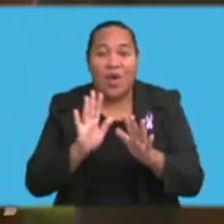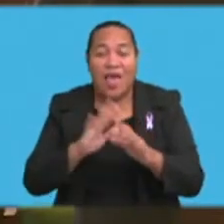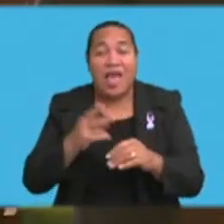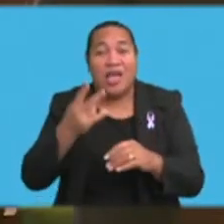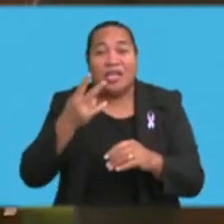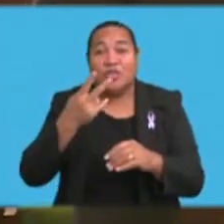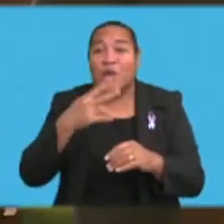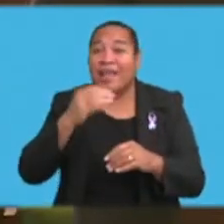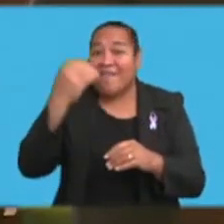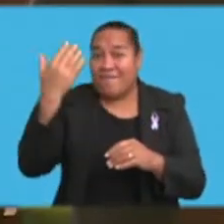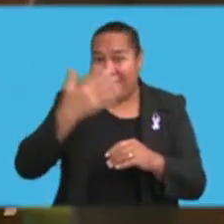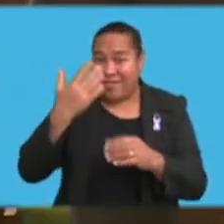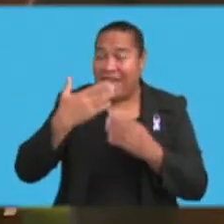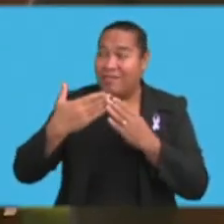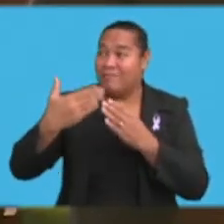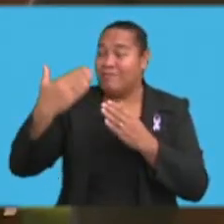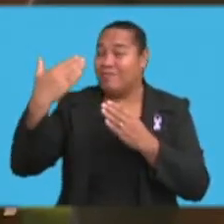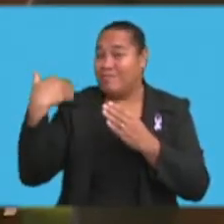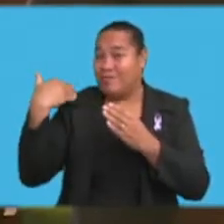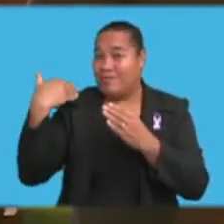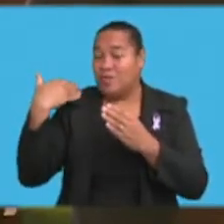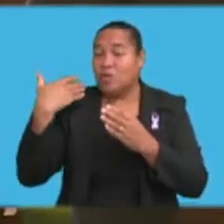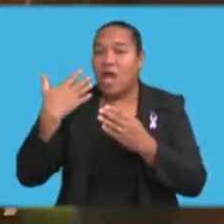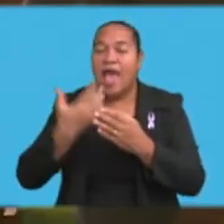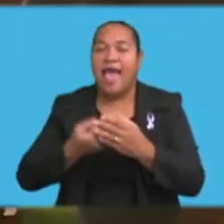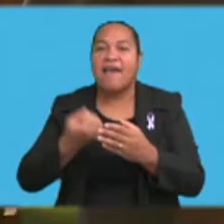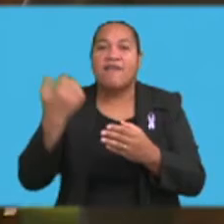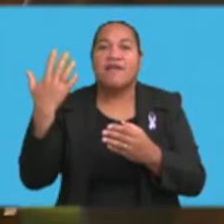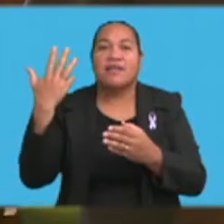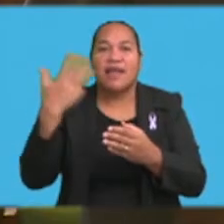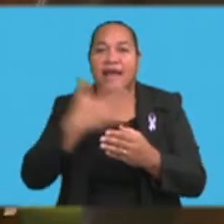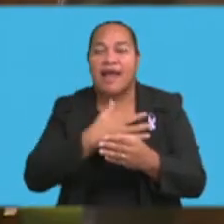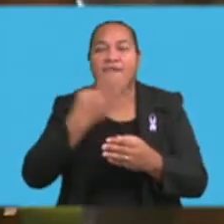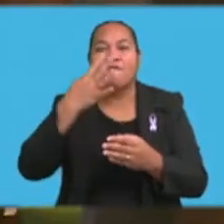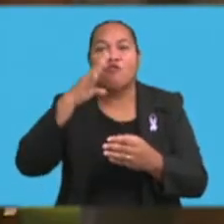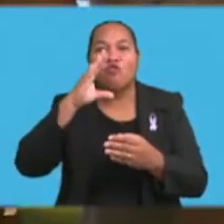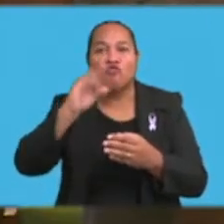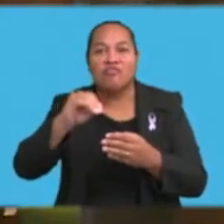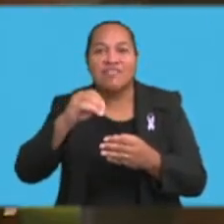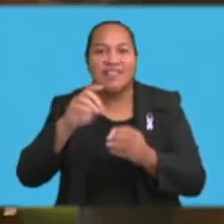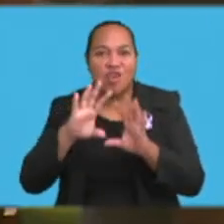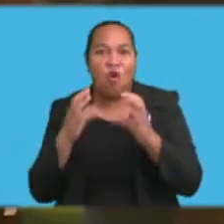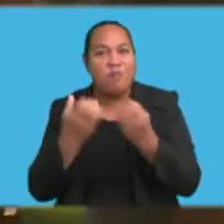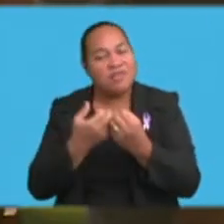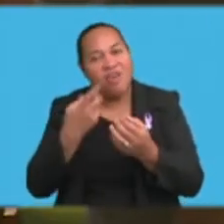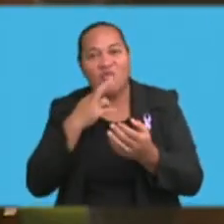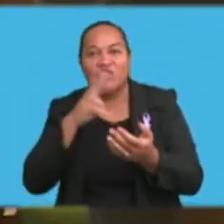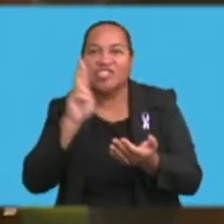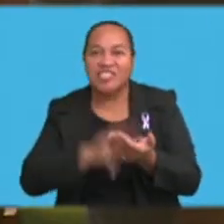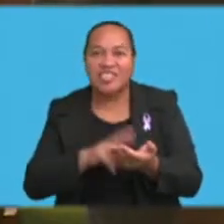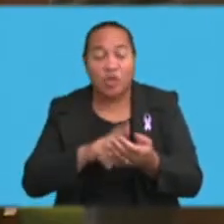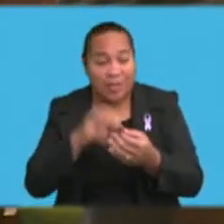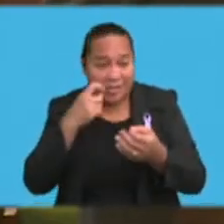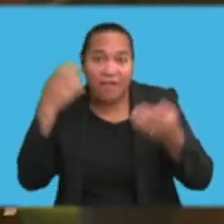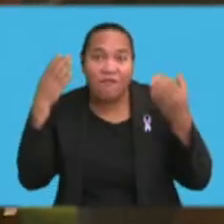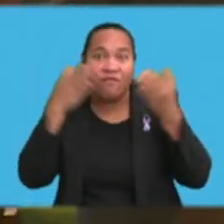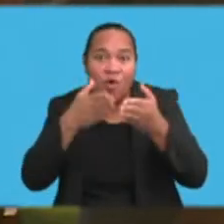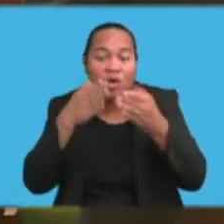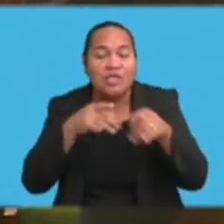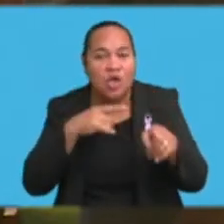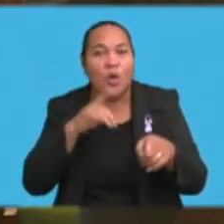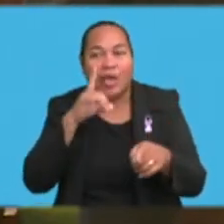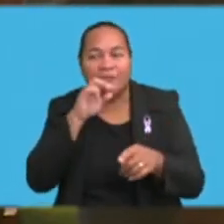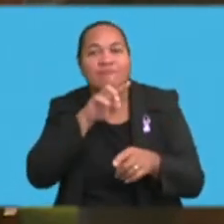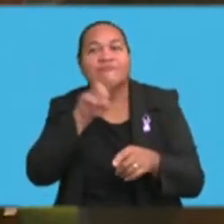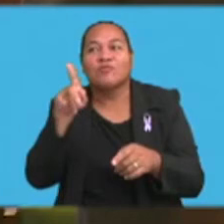back from 2015, we have had around 940 such committees registered. This will continue to be a focus of the ministry so that we can have that